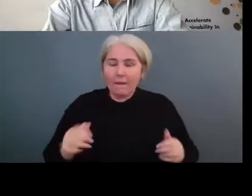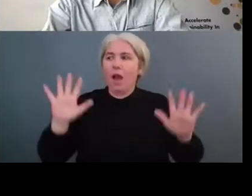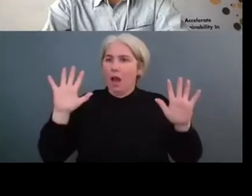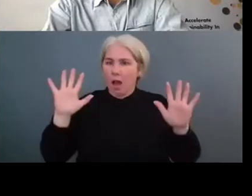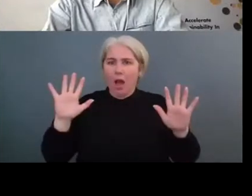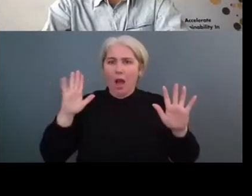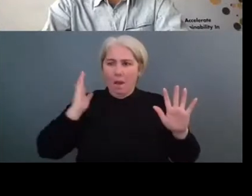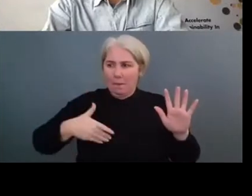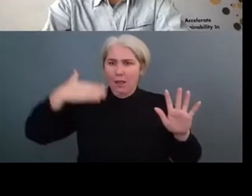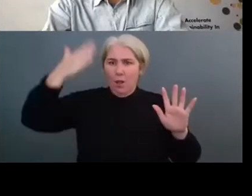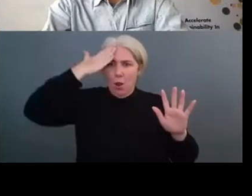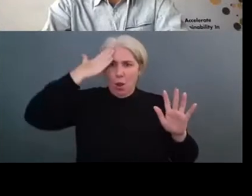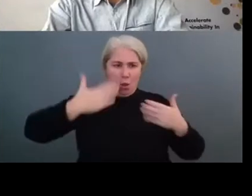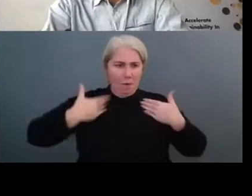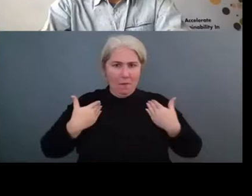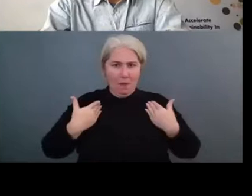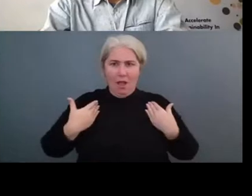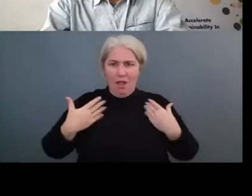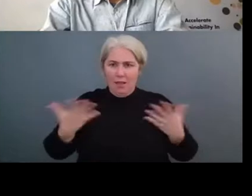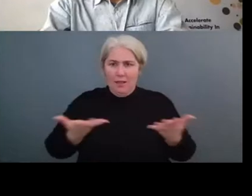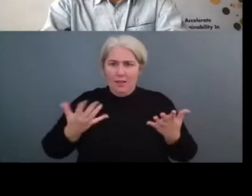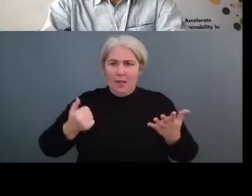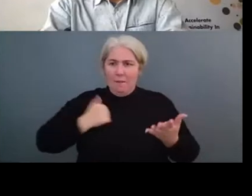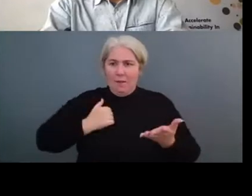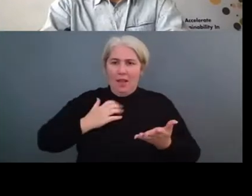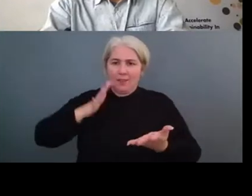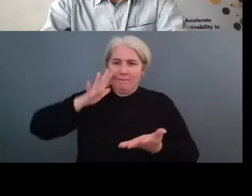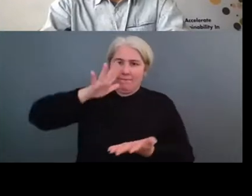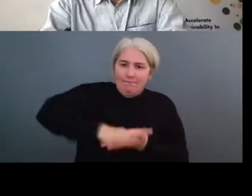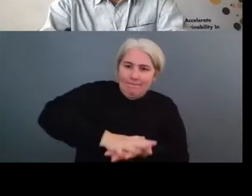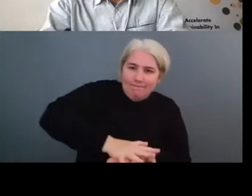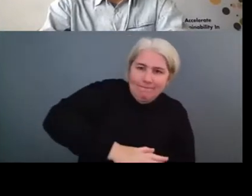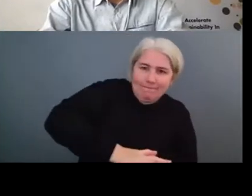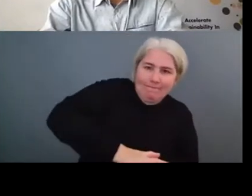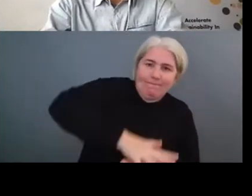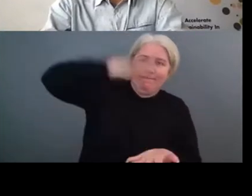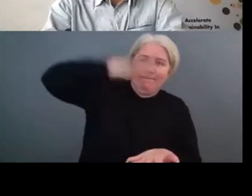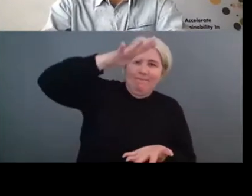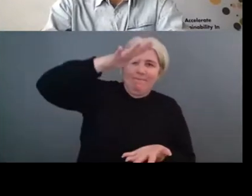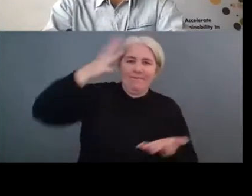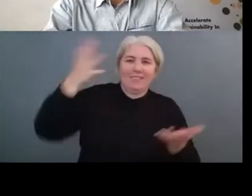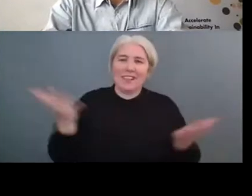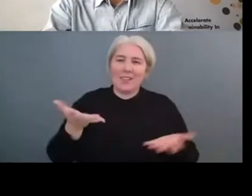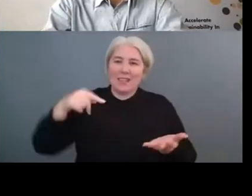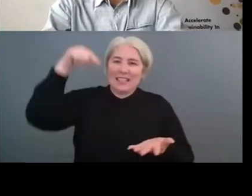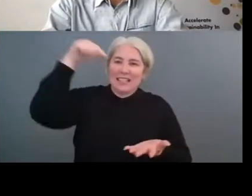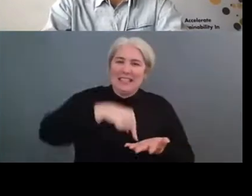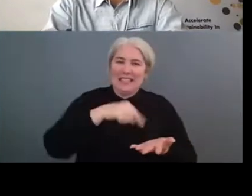it. And understanding your own impact, you will take